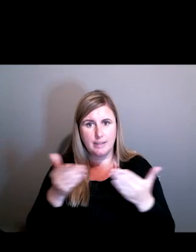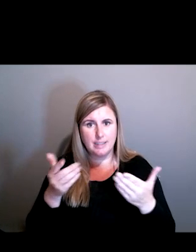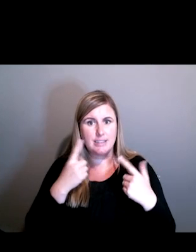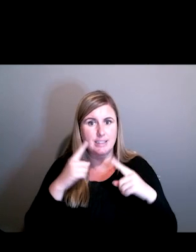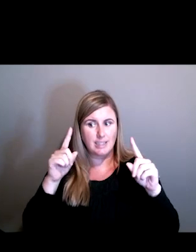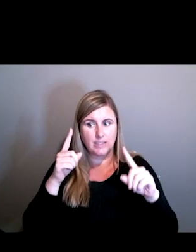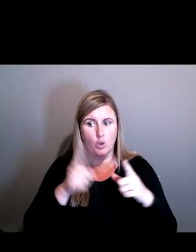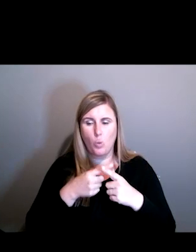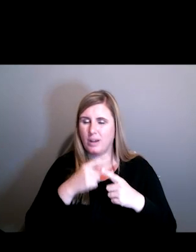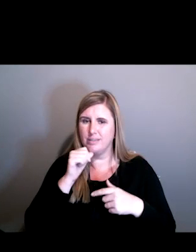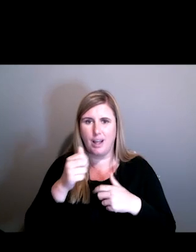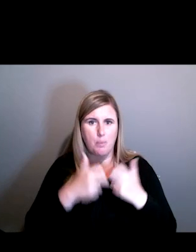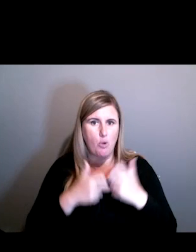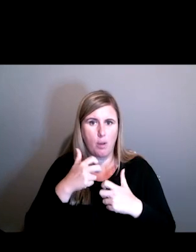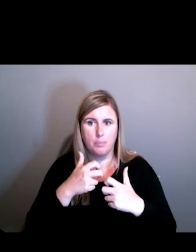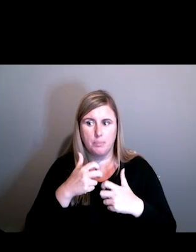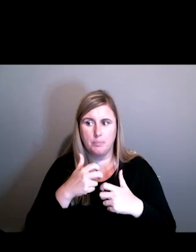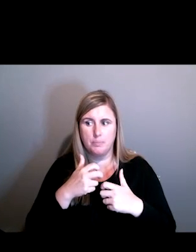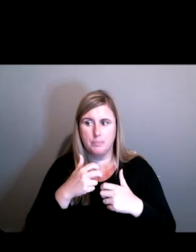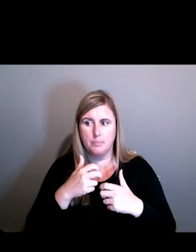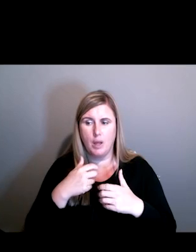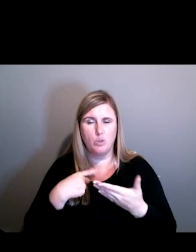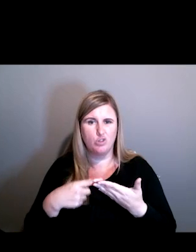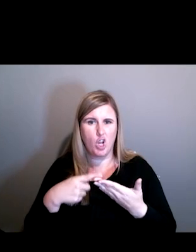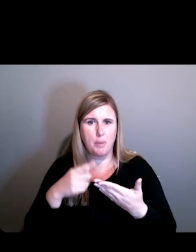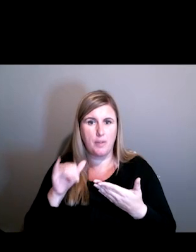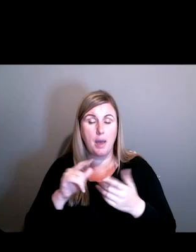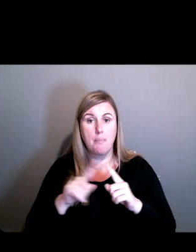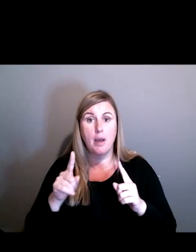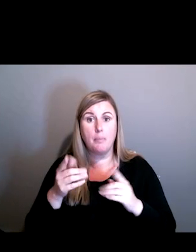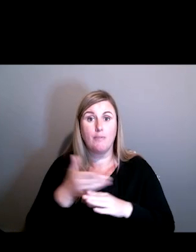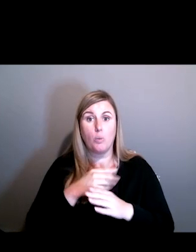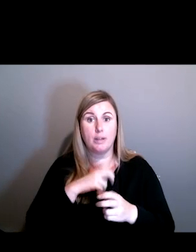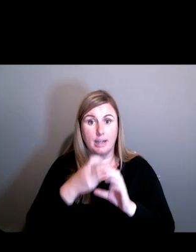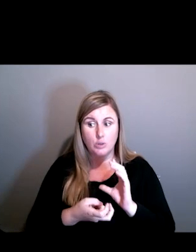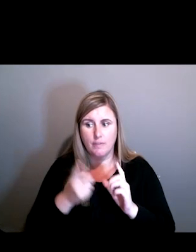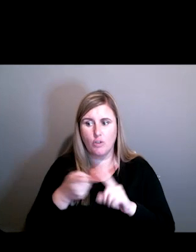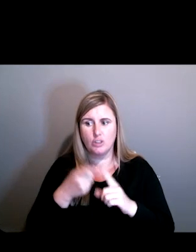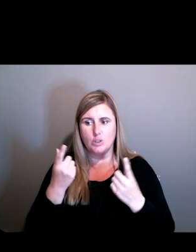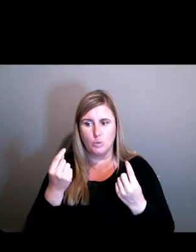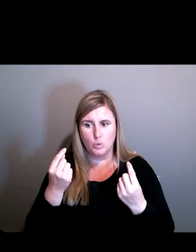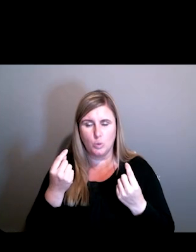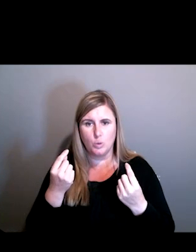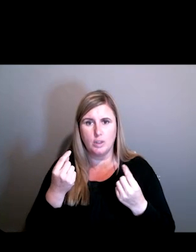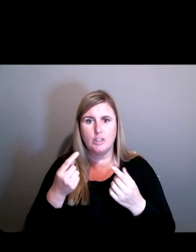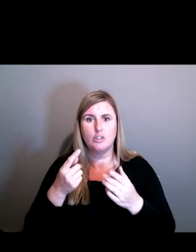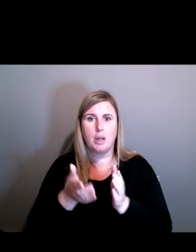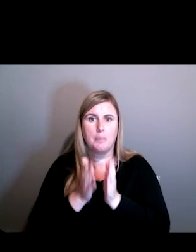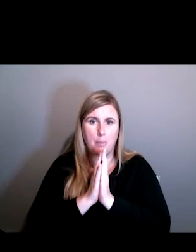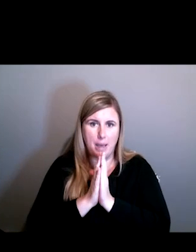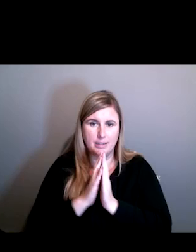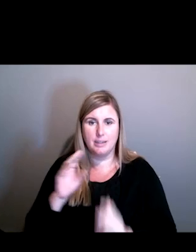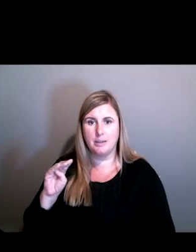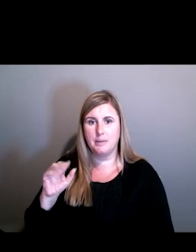do these things successfully when it's not a problem, and I'm going to be talking a lot about that. But before I get into that, the first thing I need to do is talk